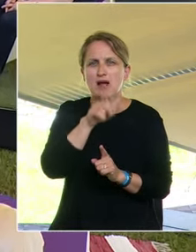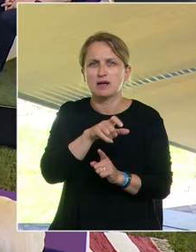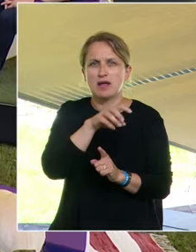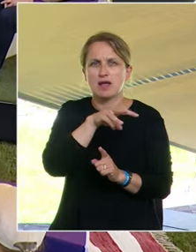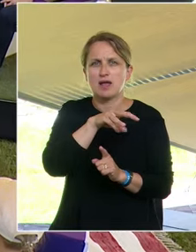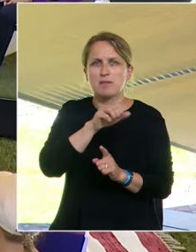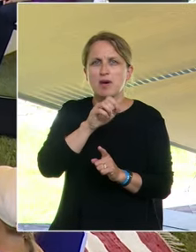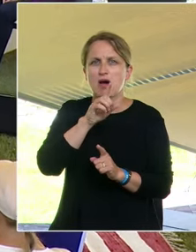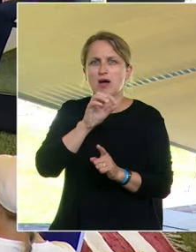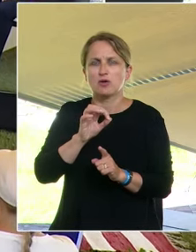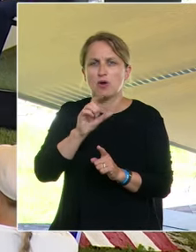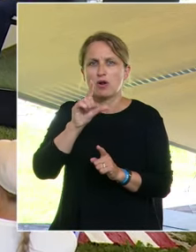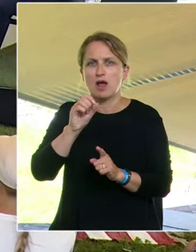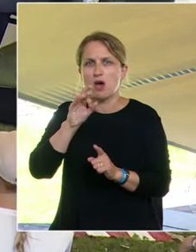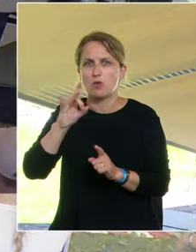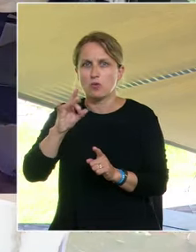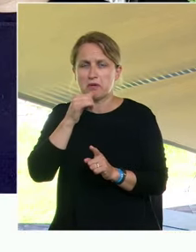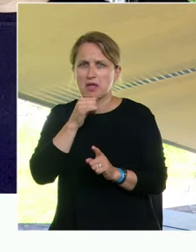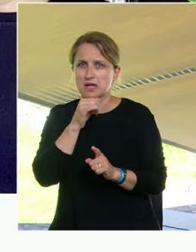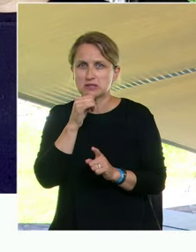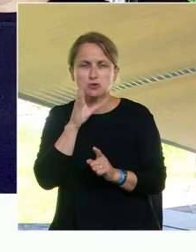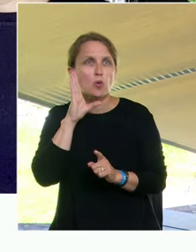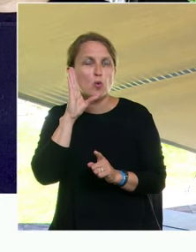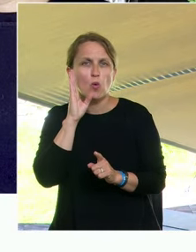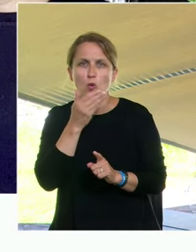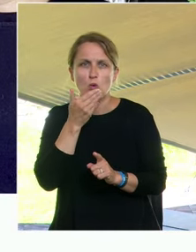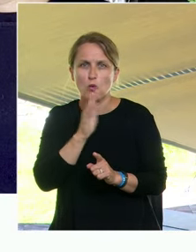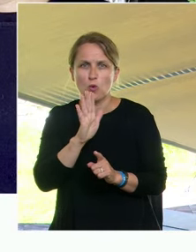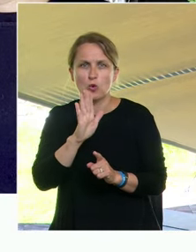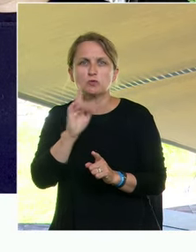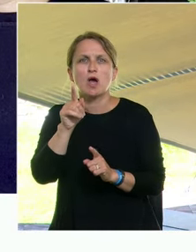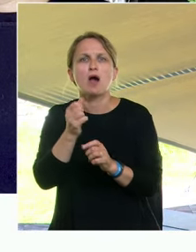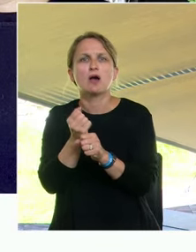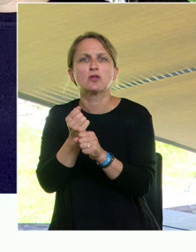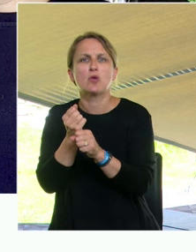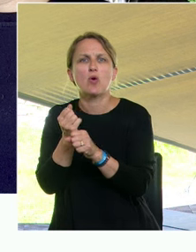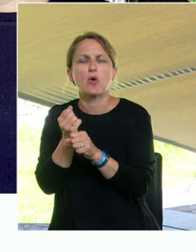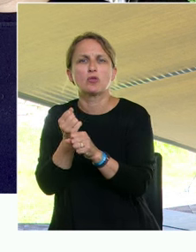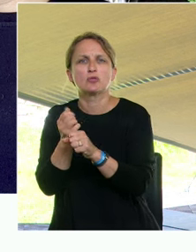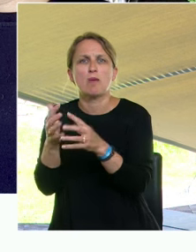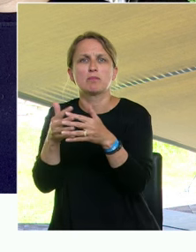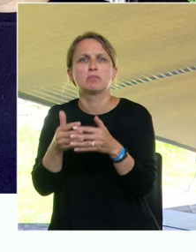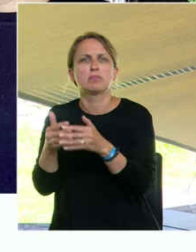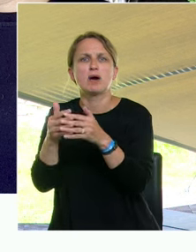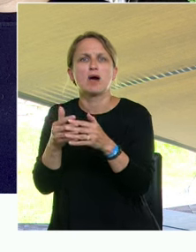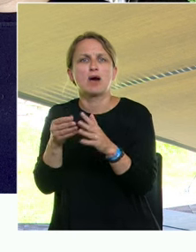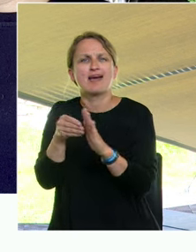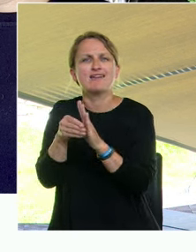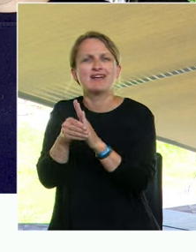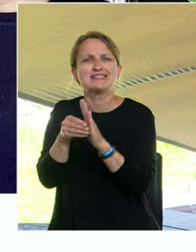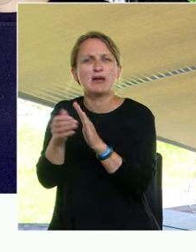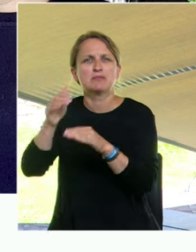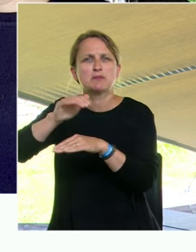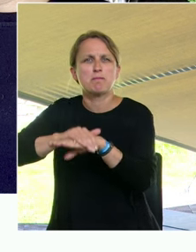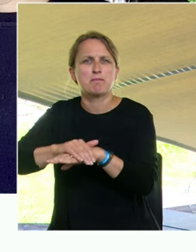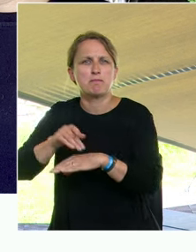is little known in Estonian, but who works for investment banks in the US context, and who argues that we are probably